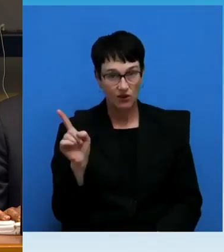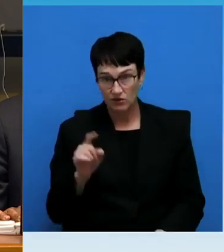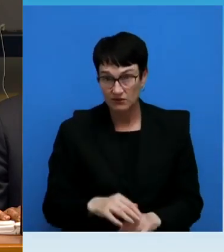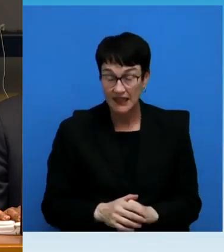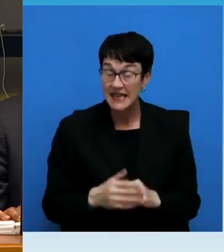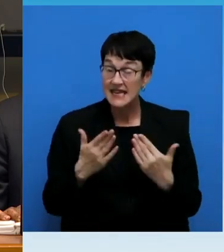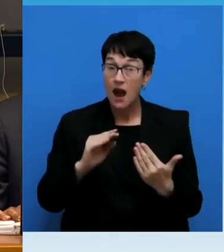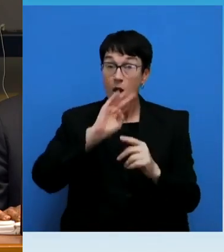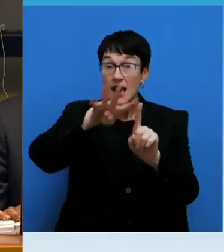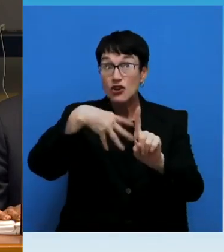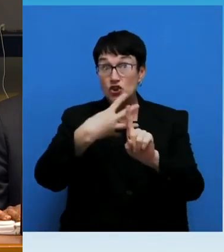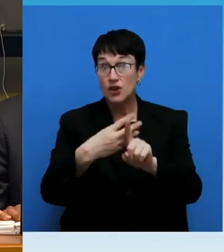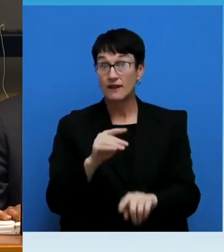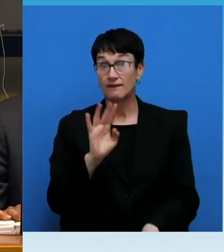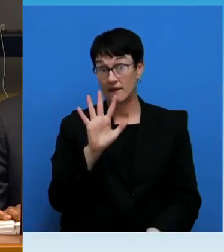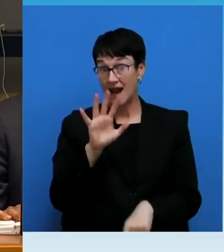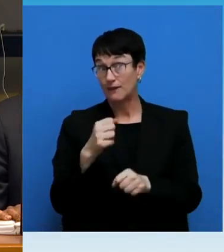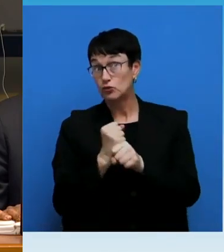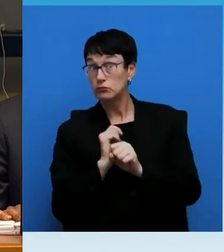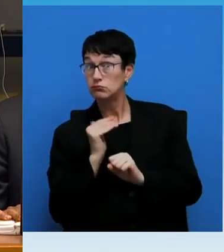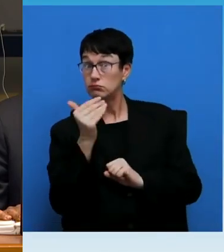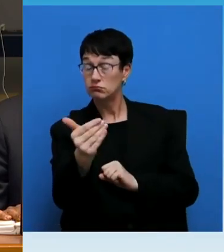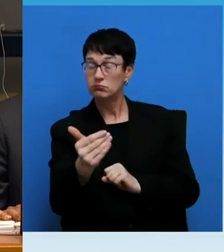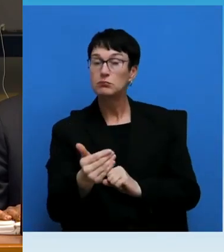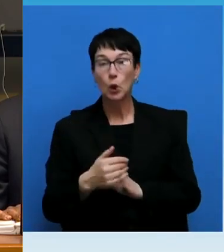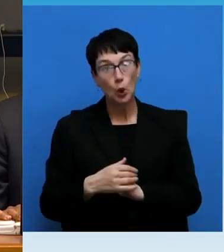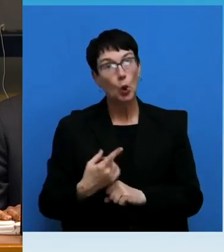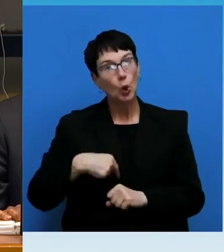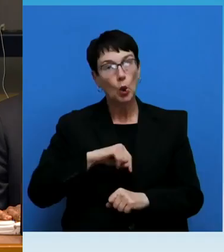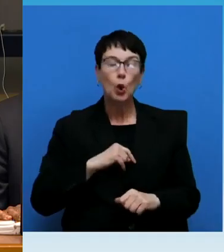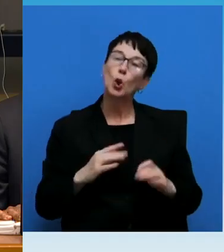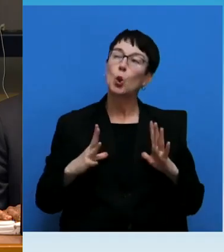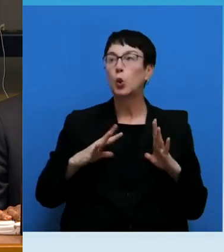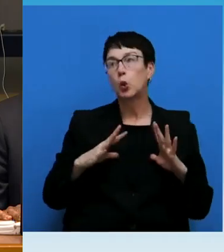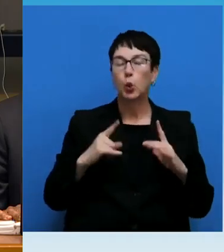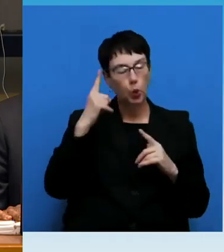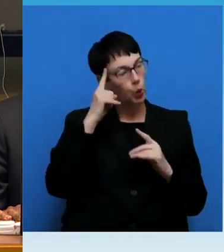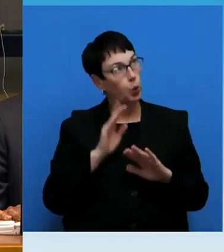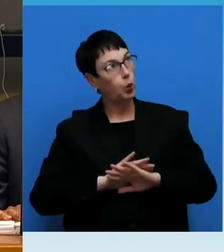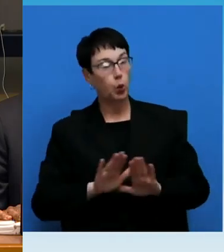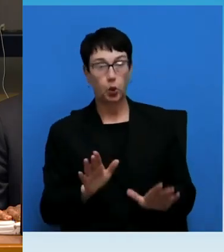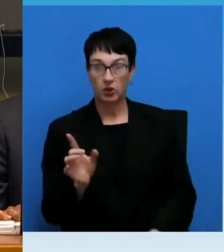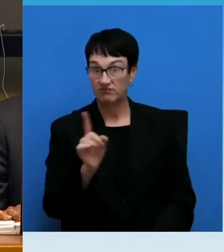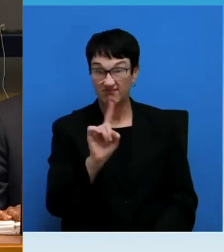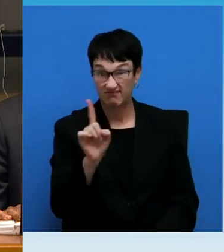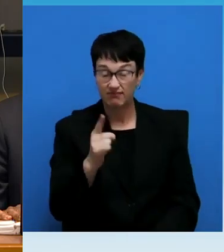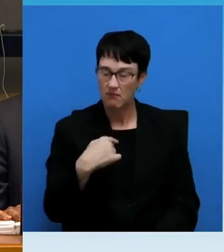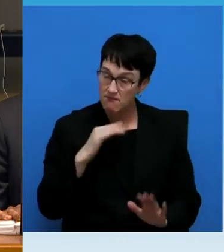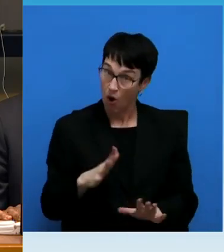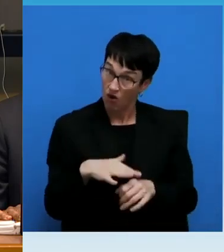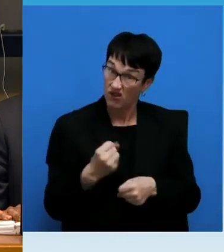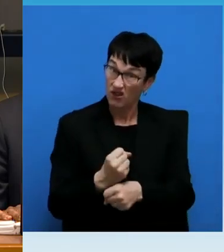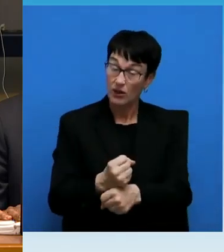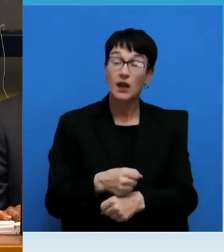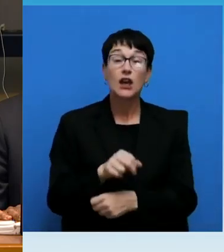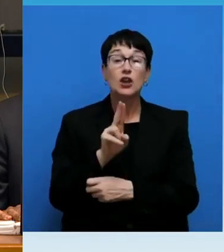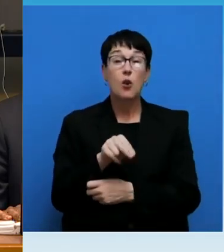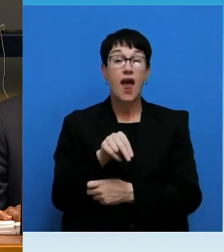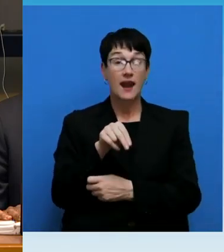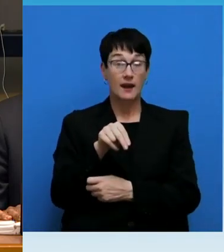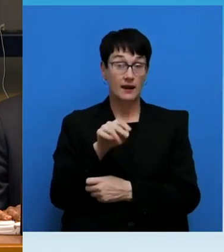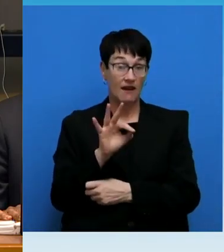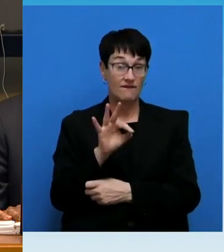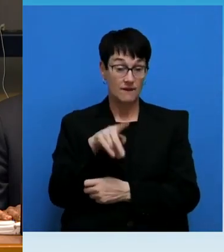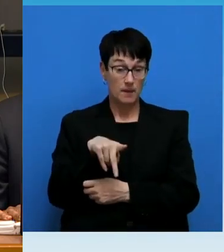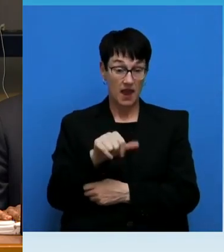in mind, UNFPA is focusing on 3 critical shifts. First one, we will expand our growing expertise at the regional and